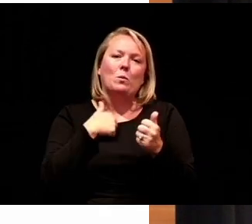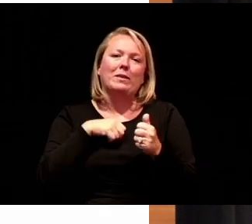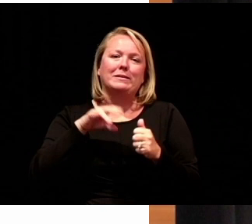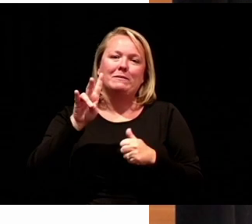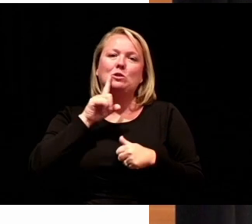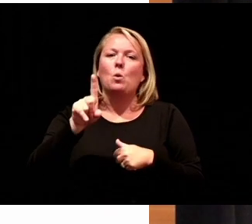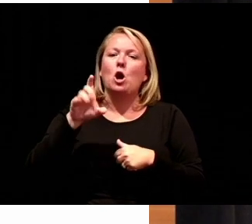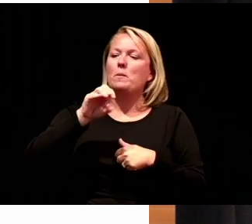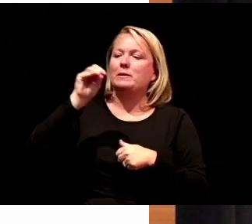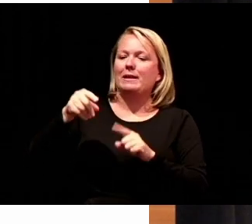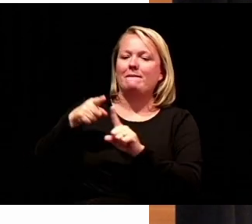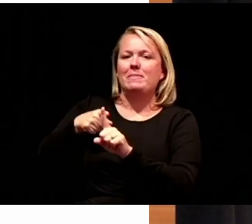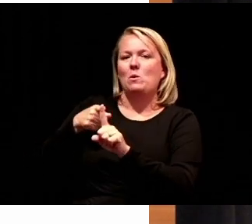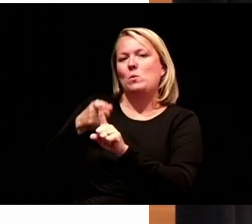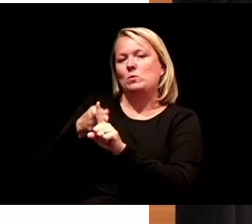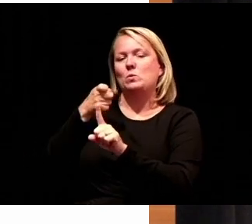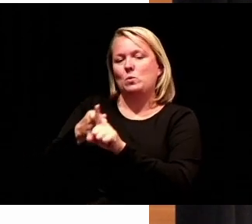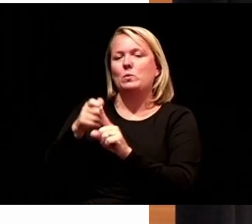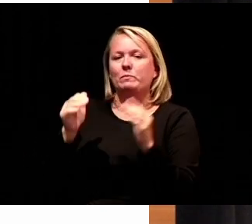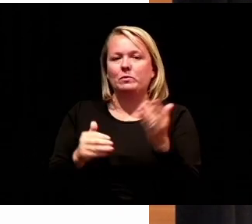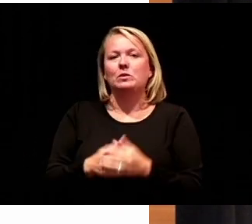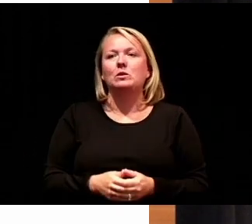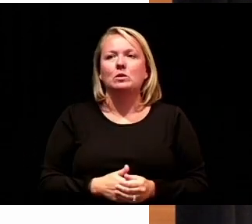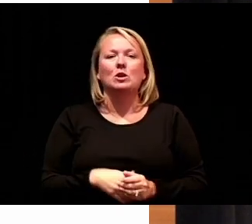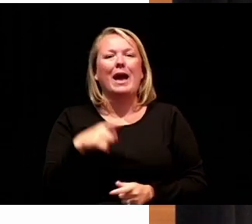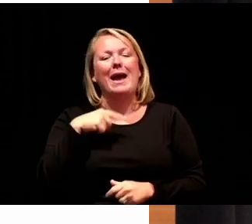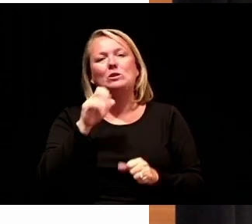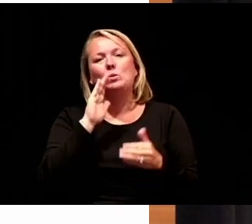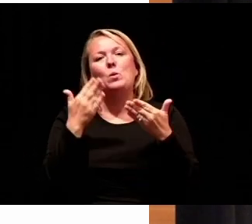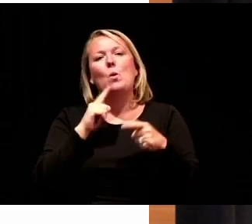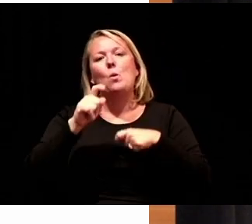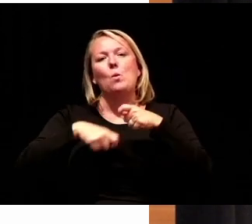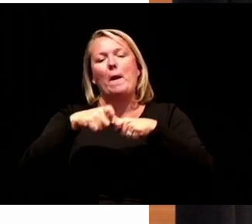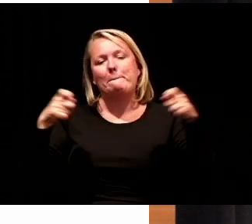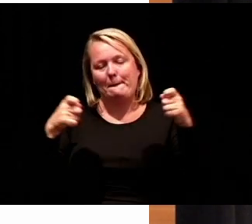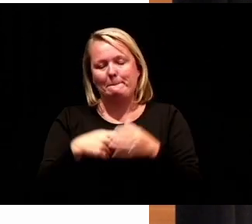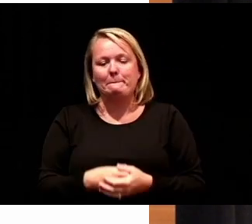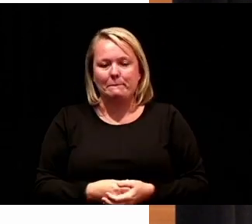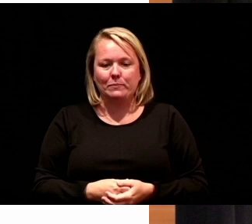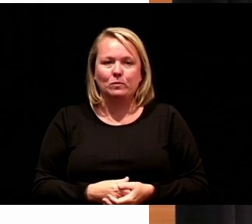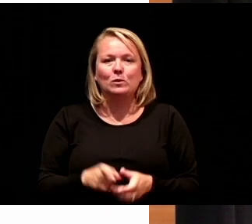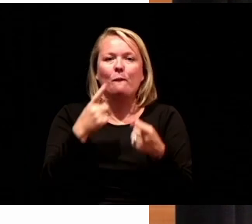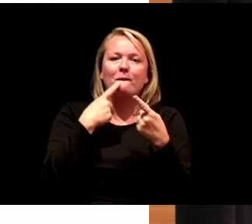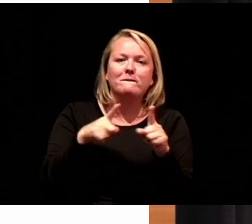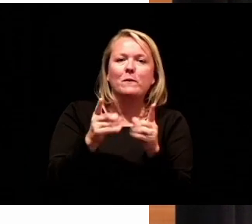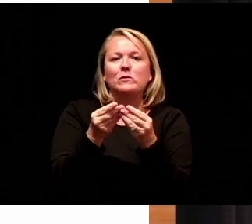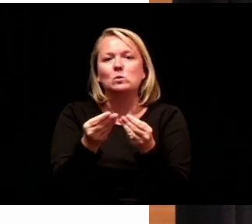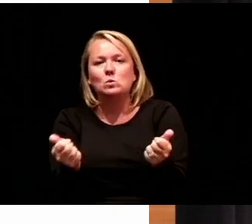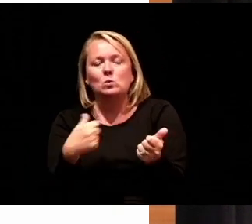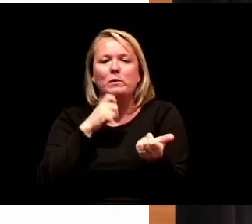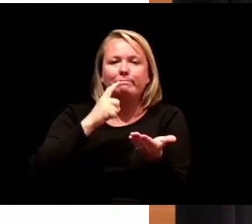disparity ratio, we came up with the number 43, which essentially says that a family with children with